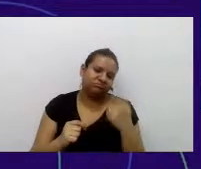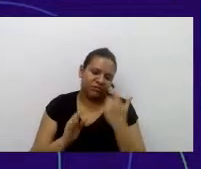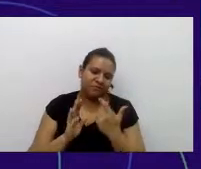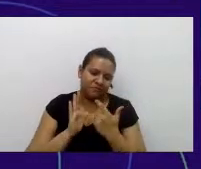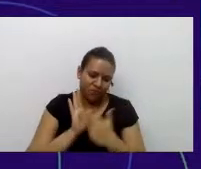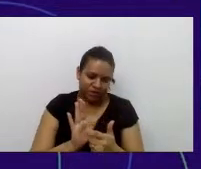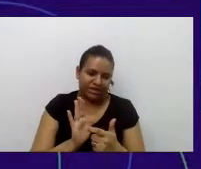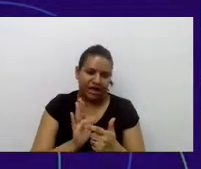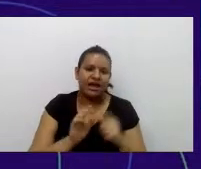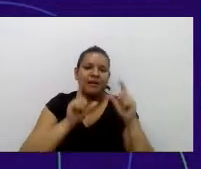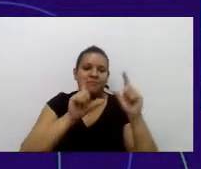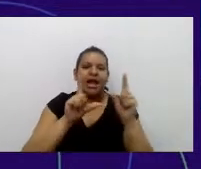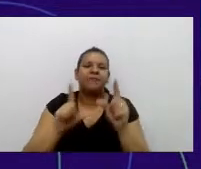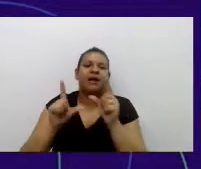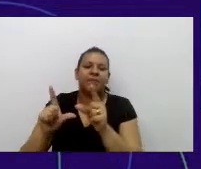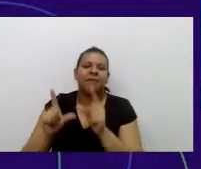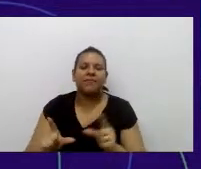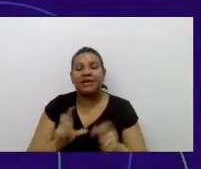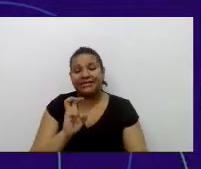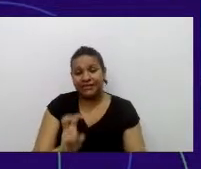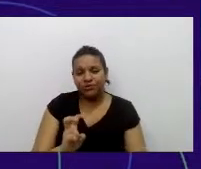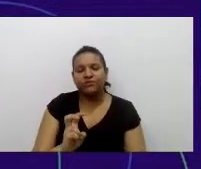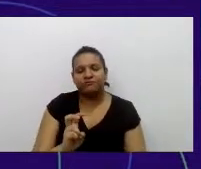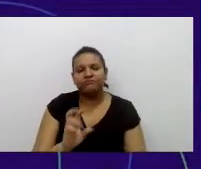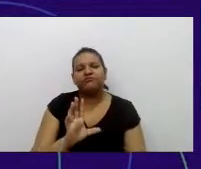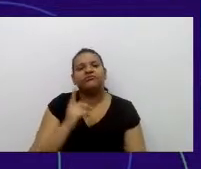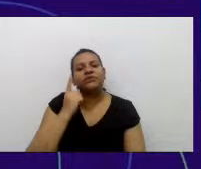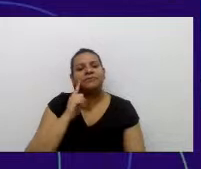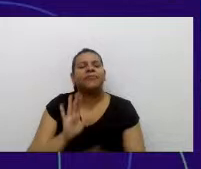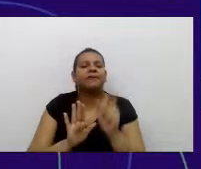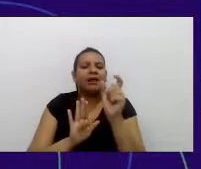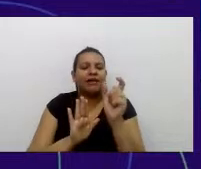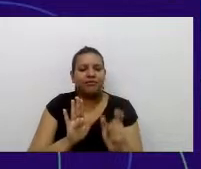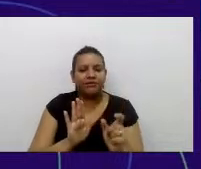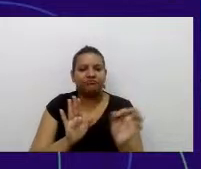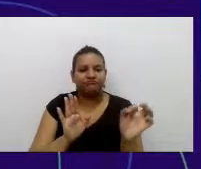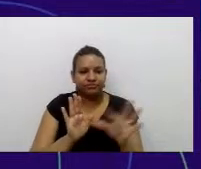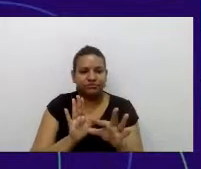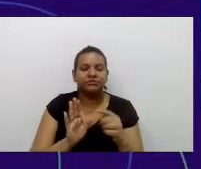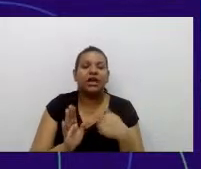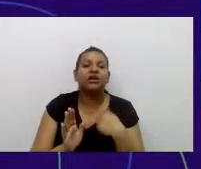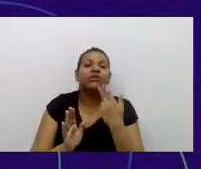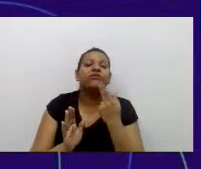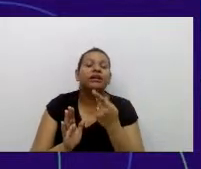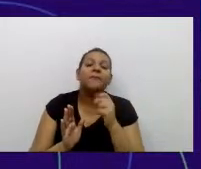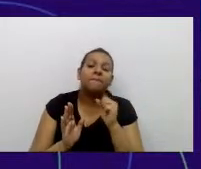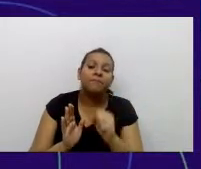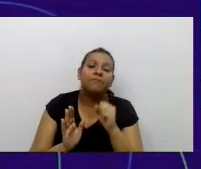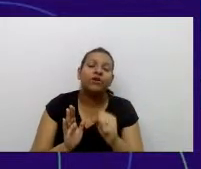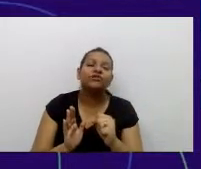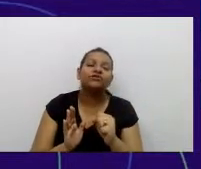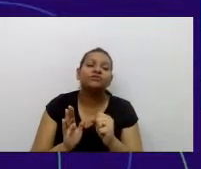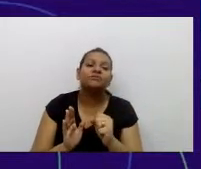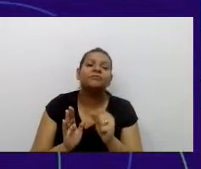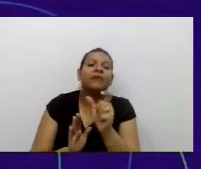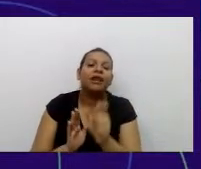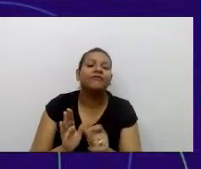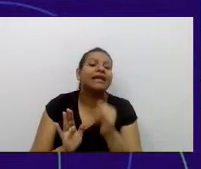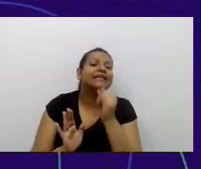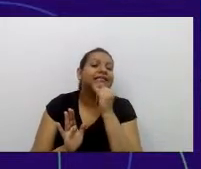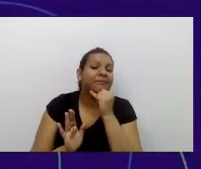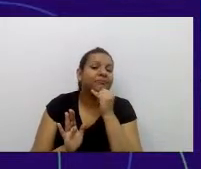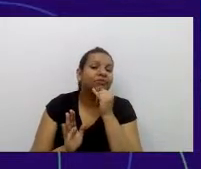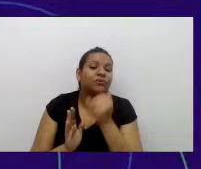definitions, I said, can you give me some examples of these words in sentences? And so there it